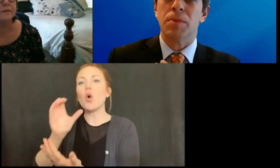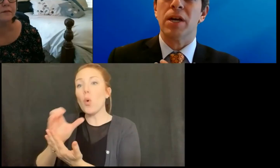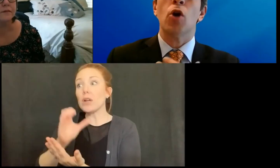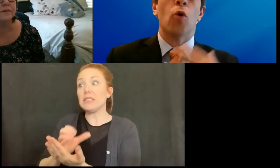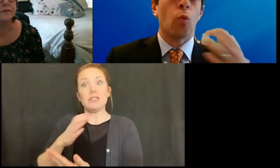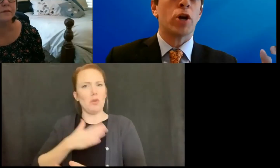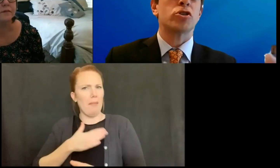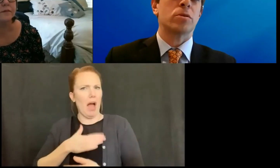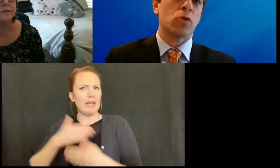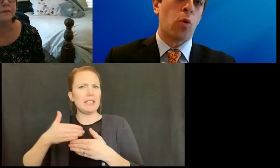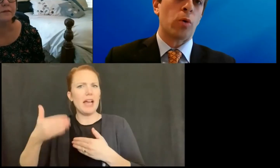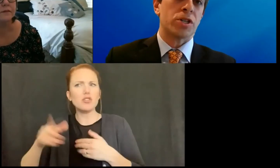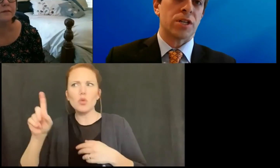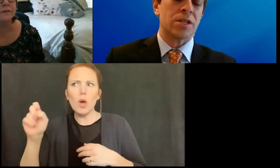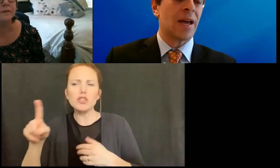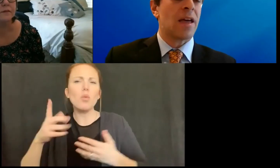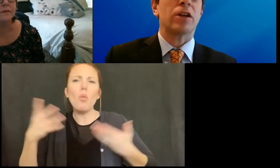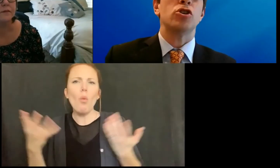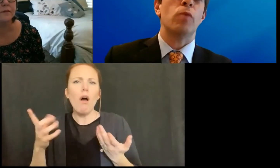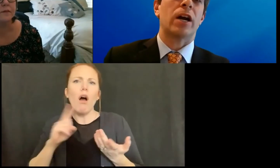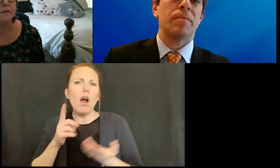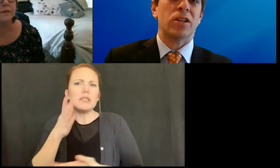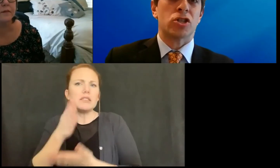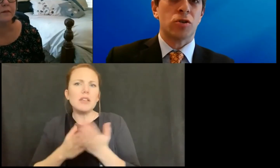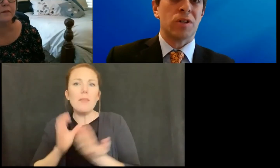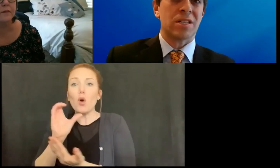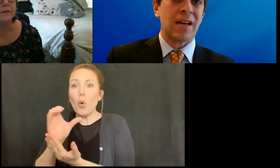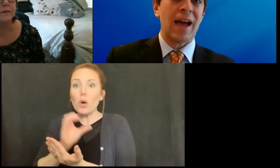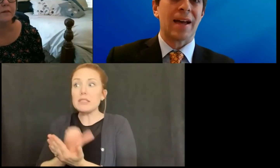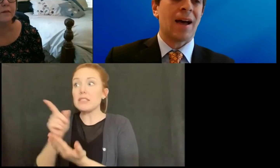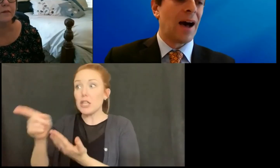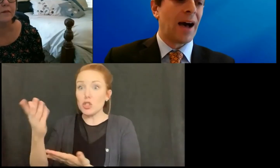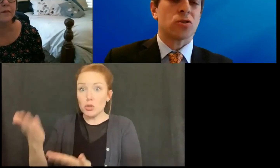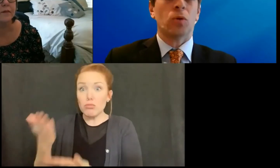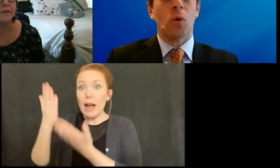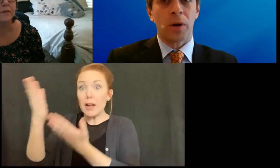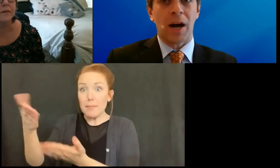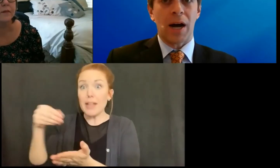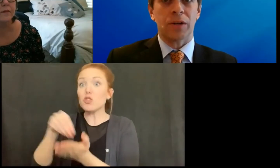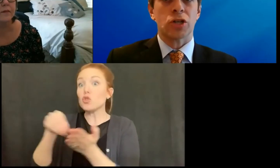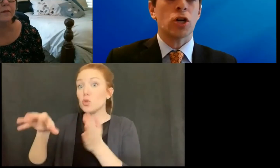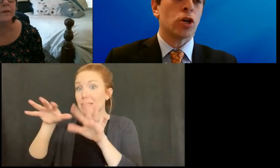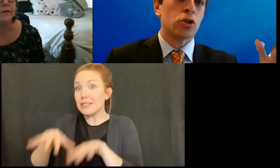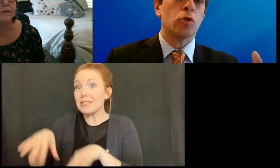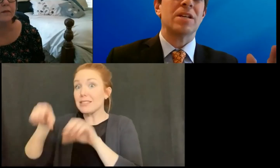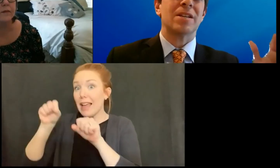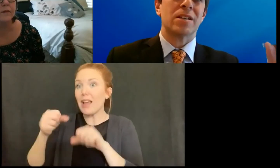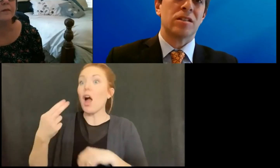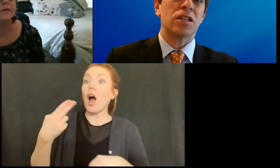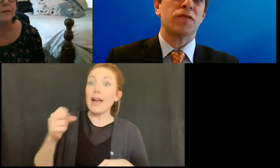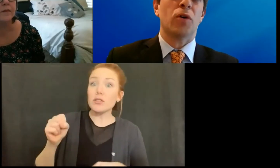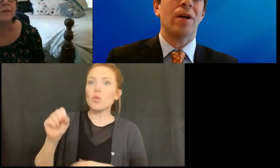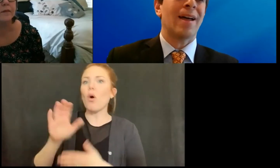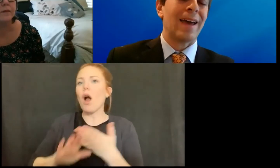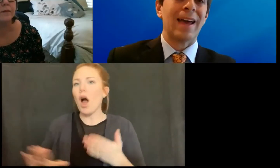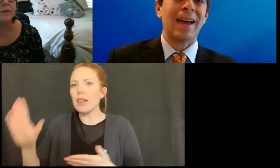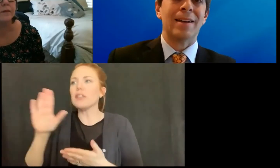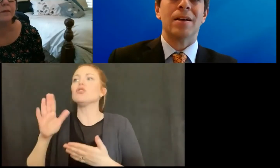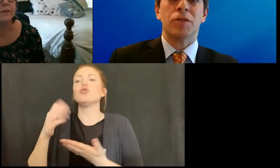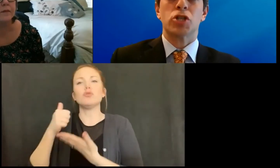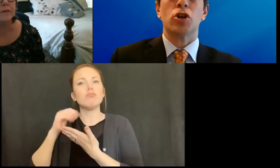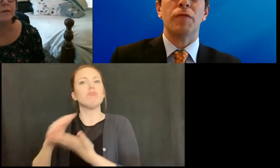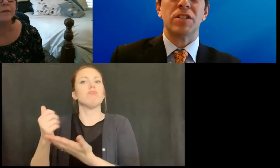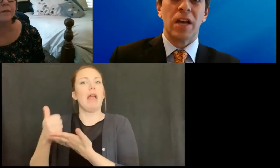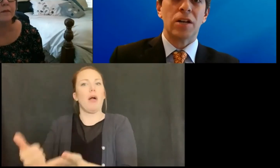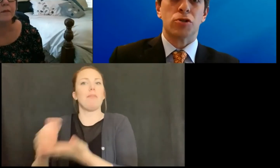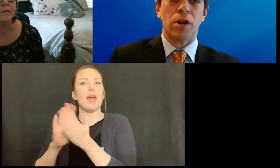is going to be, what are some courses that you recommend students take, high school or college, to be successful